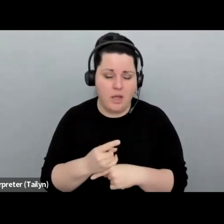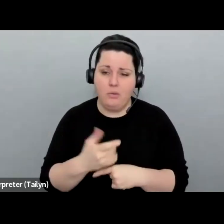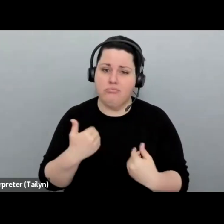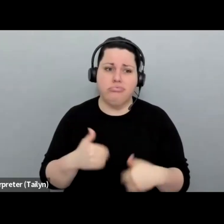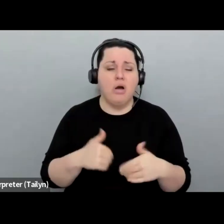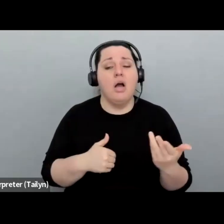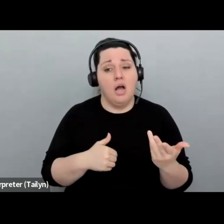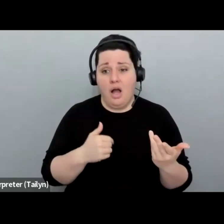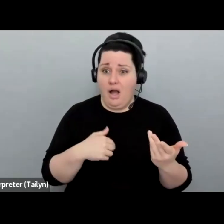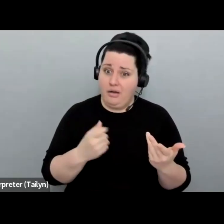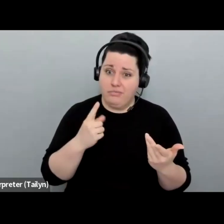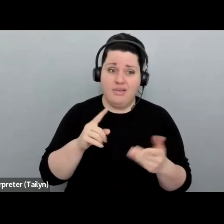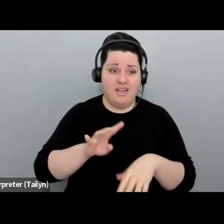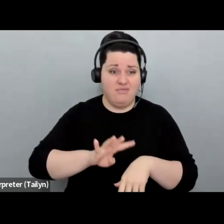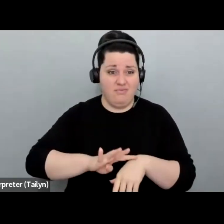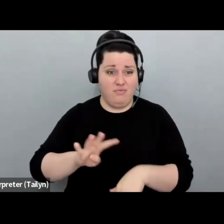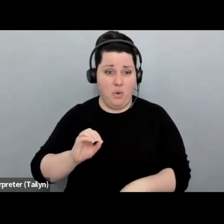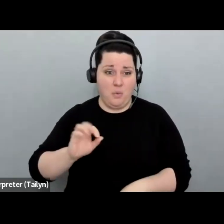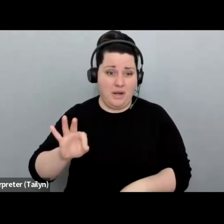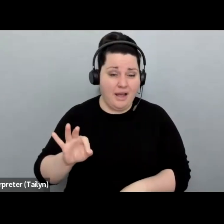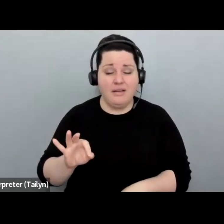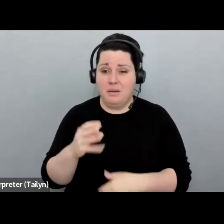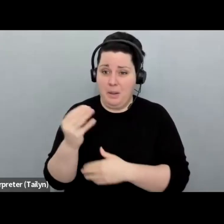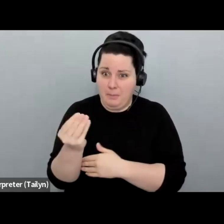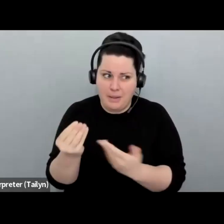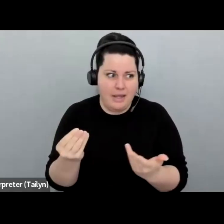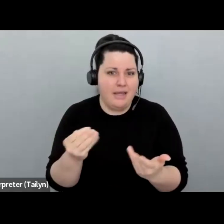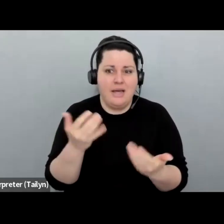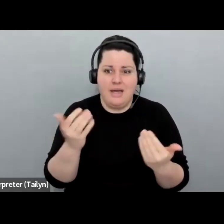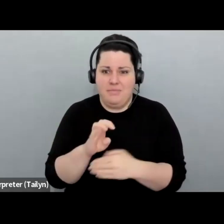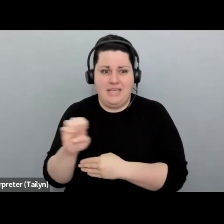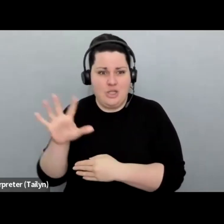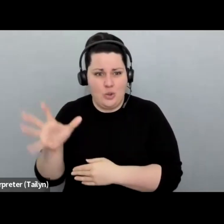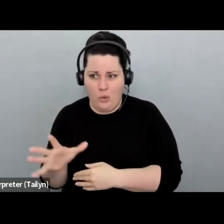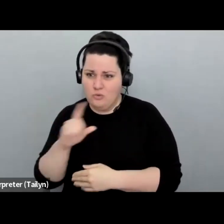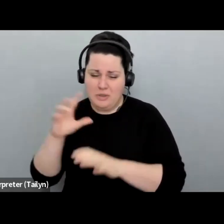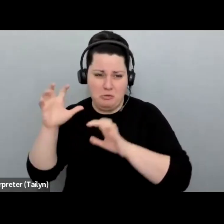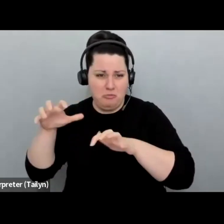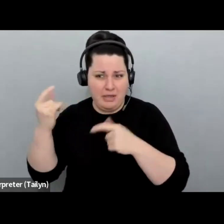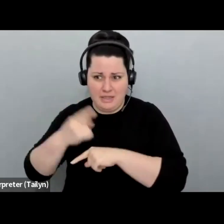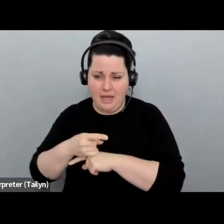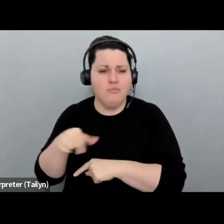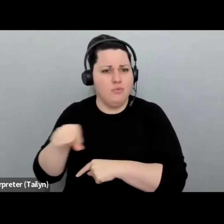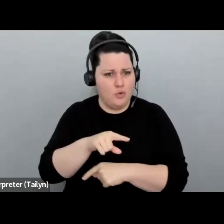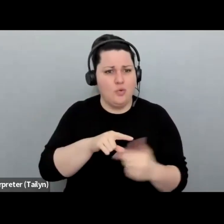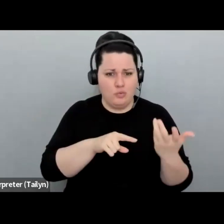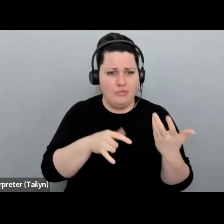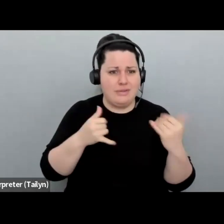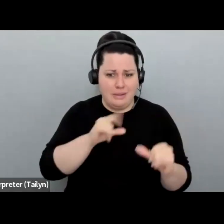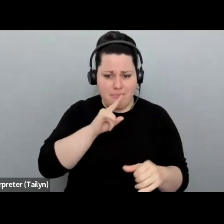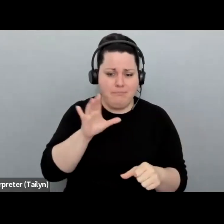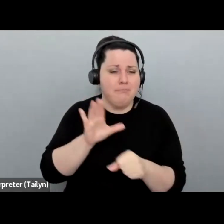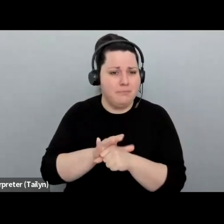on me at 4:09 on a Monday and here on the East Coast in New York City on a particularly rainy day that you are all continuing to